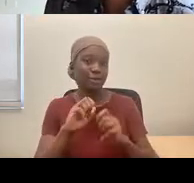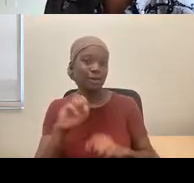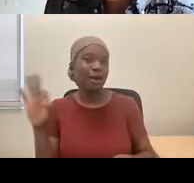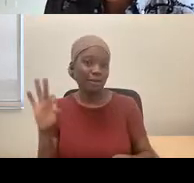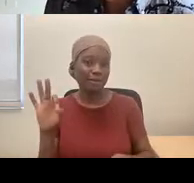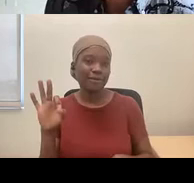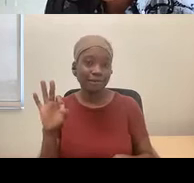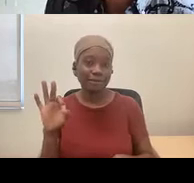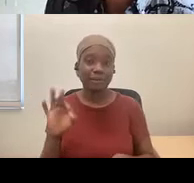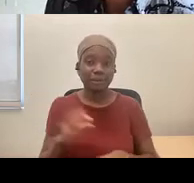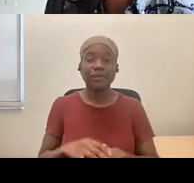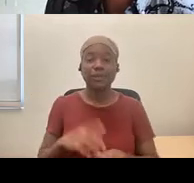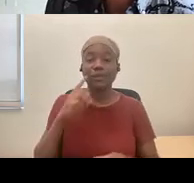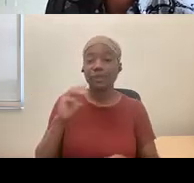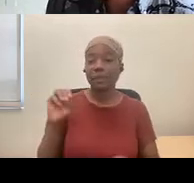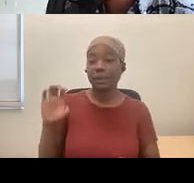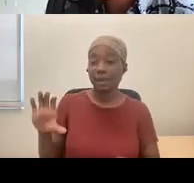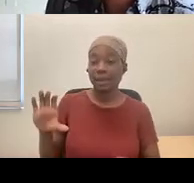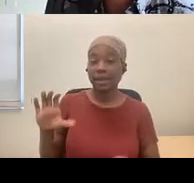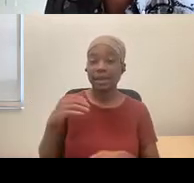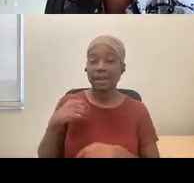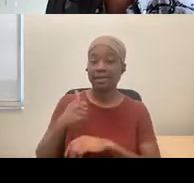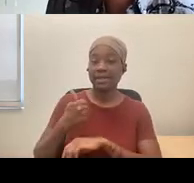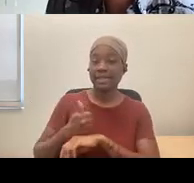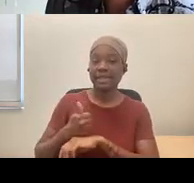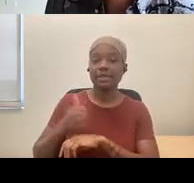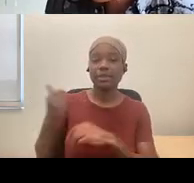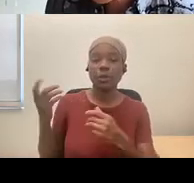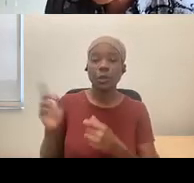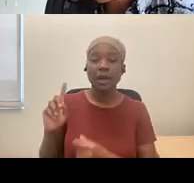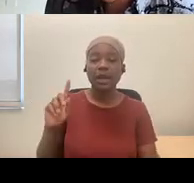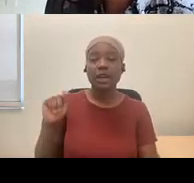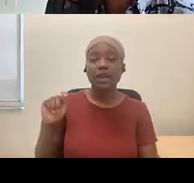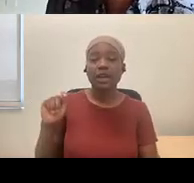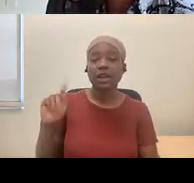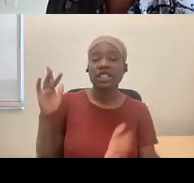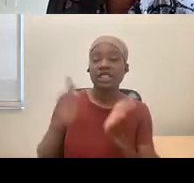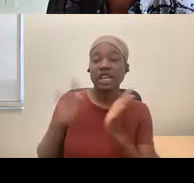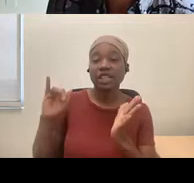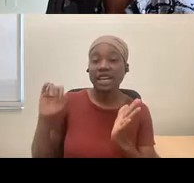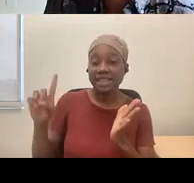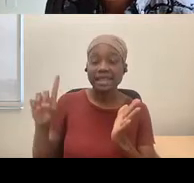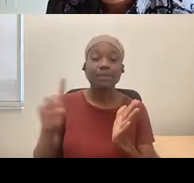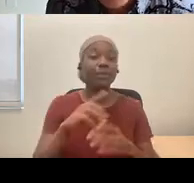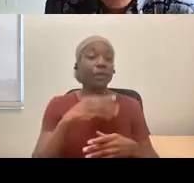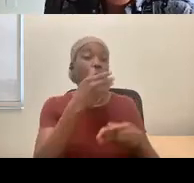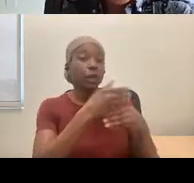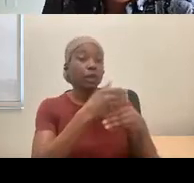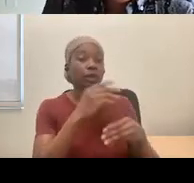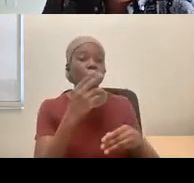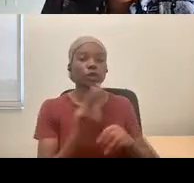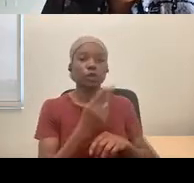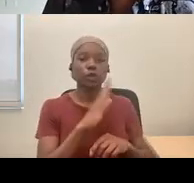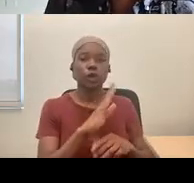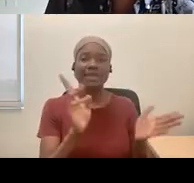On Mac, it's in your settings in Touch ID. And on Windows machines, it's in your sign-in options. If you're an